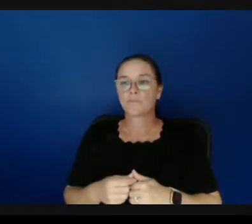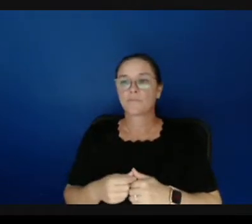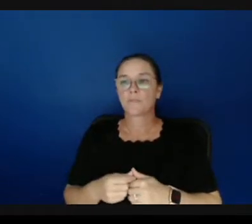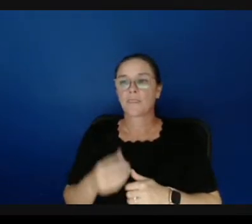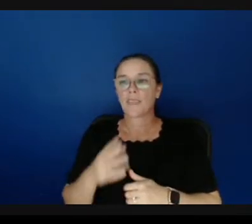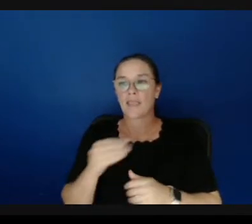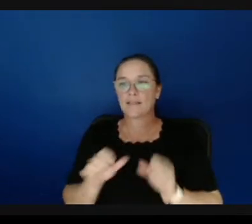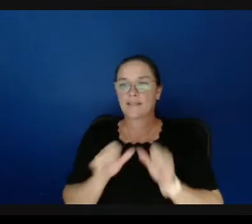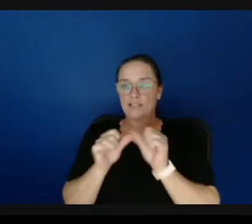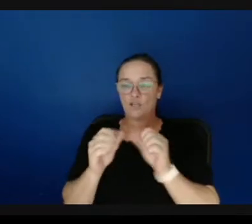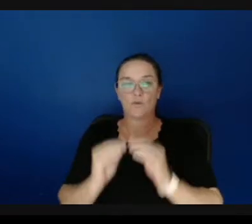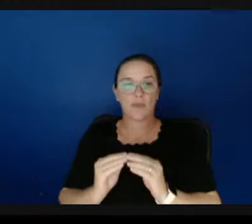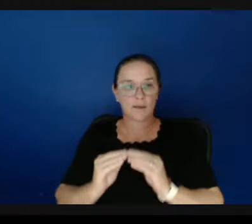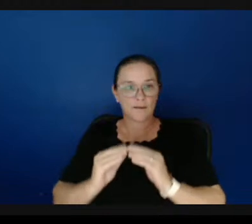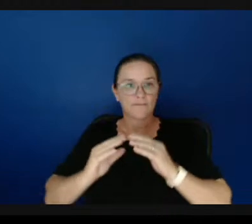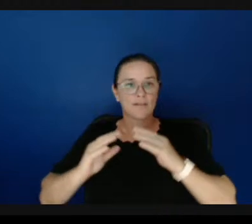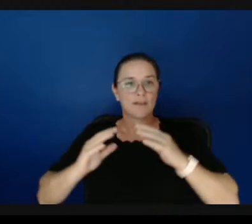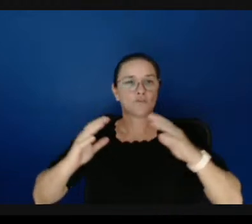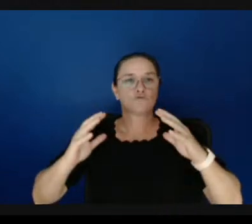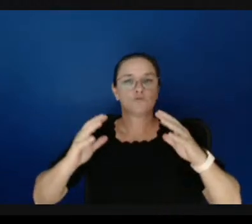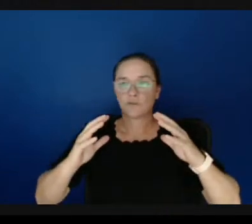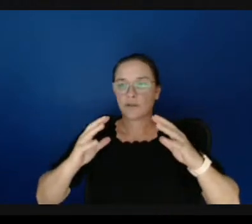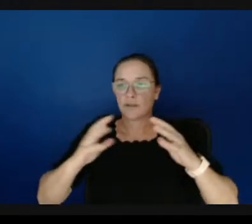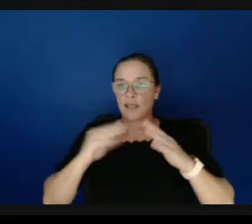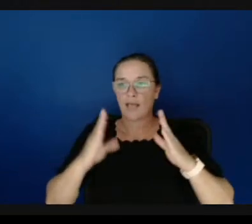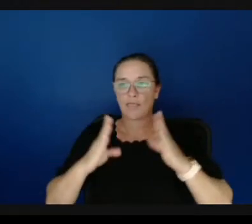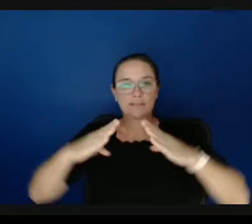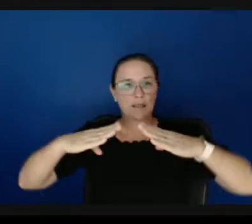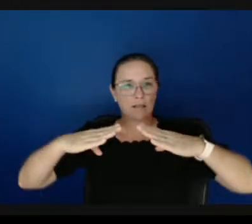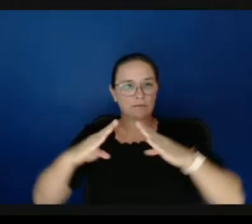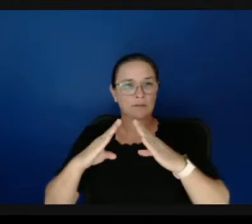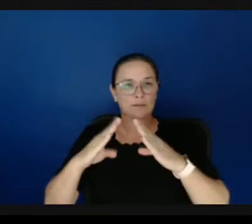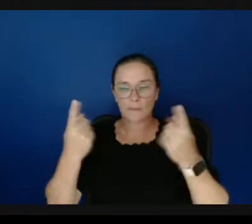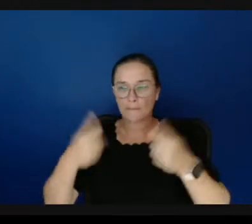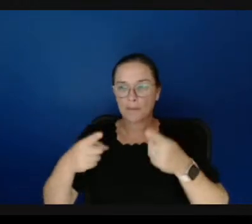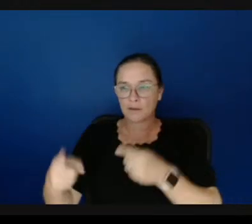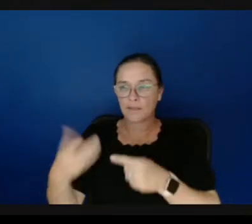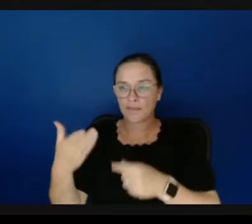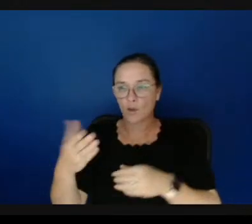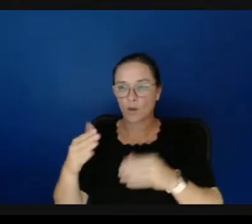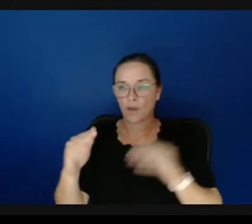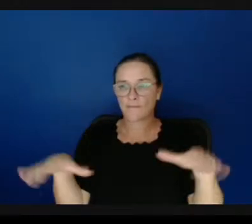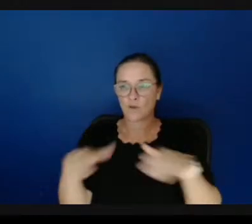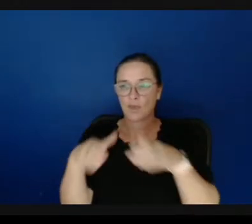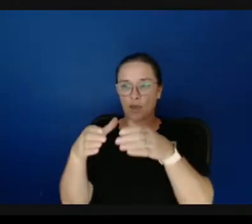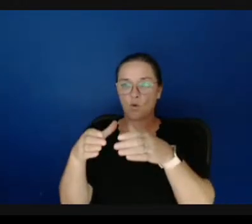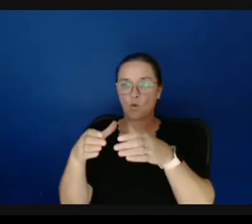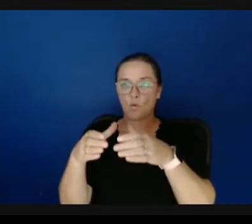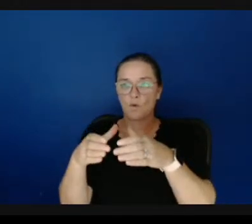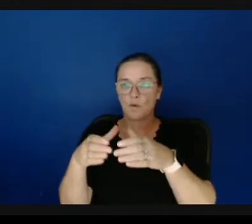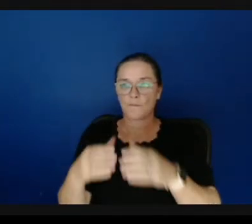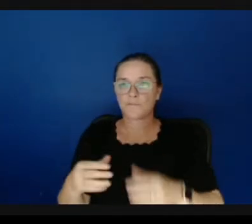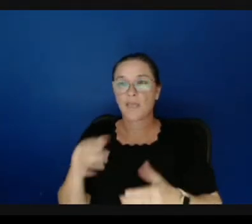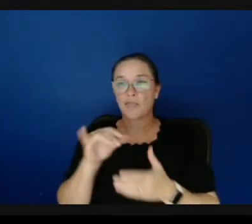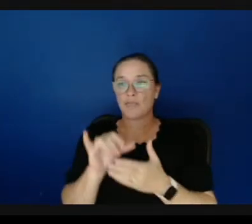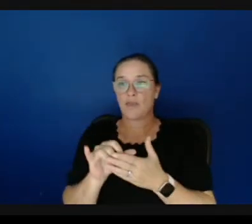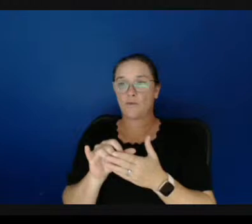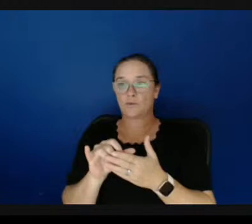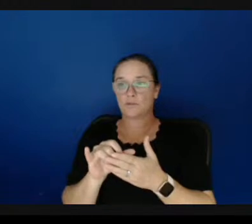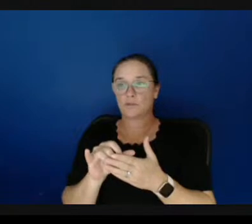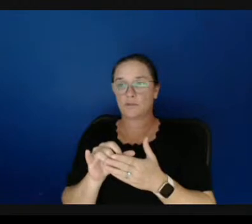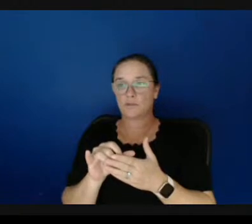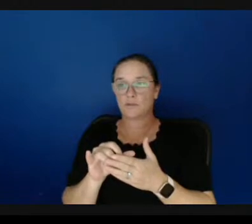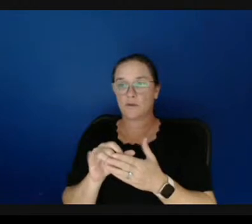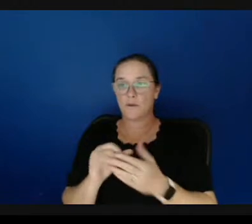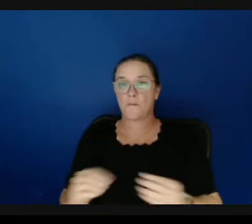continuation of inflation and ground tilt on a volcano that had exceeded the threshold